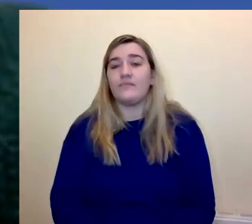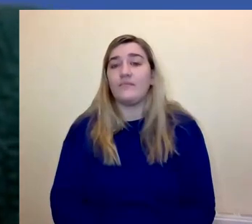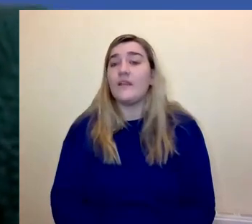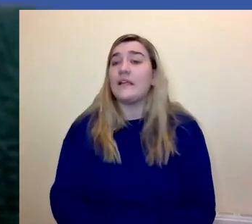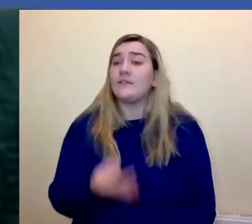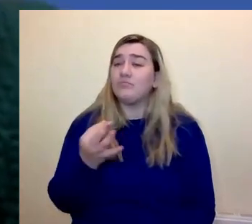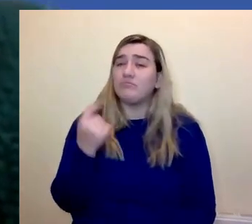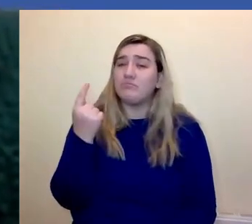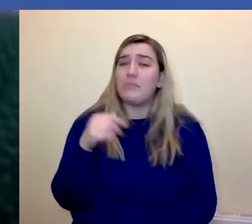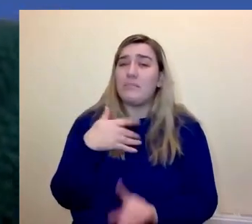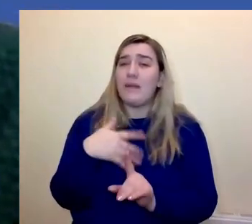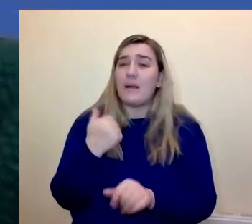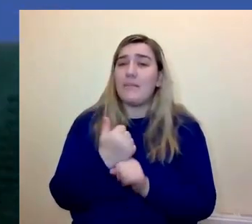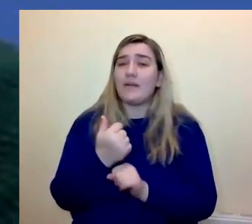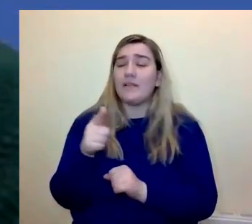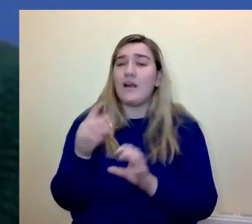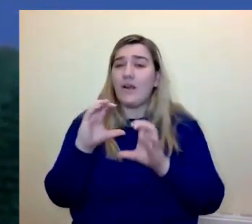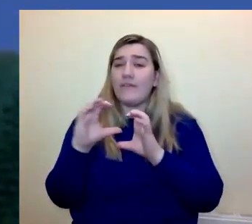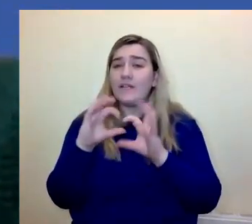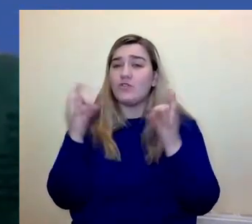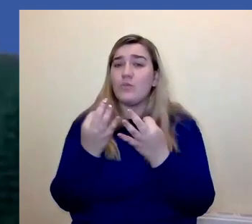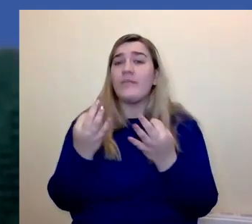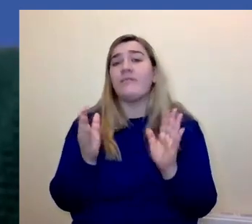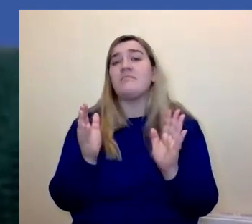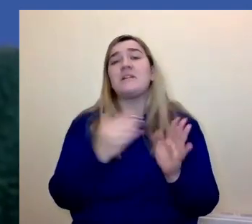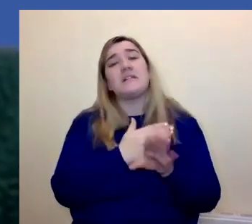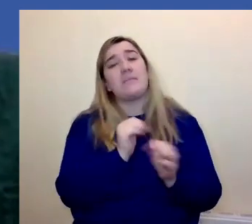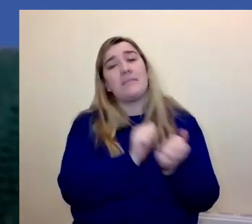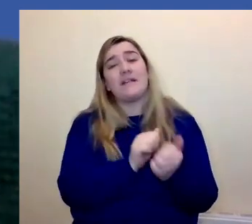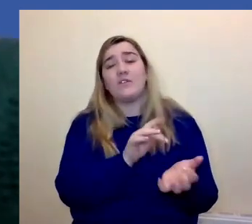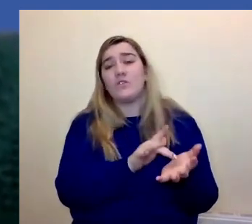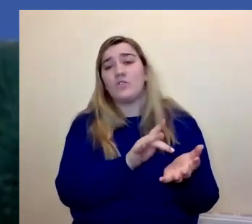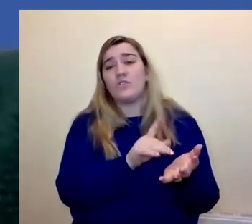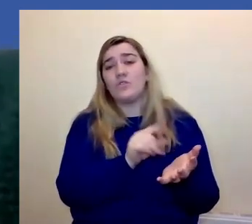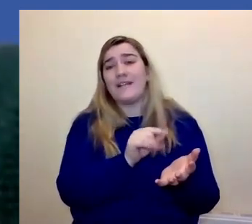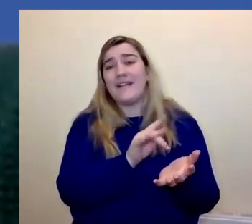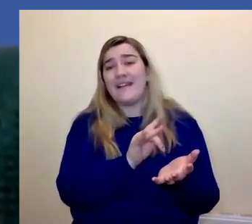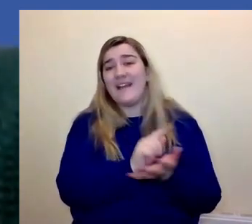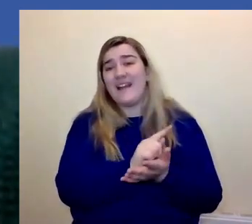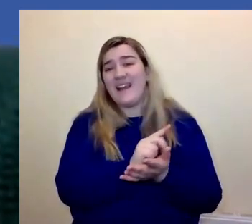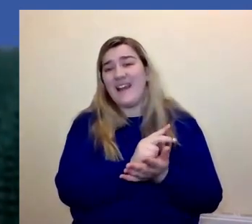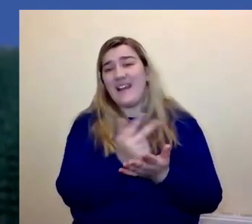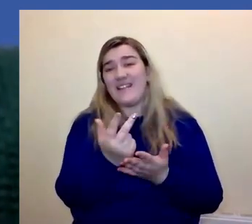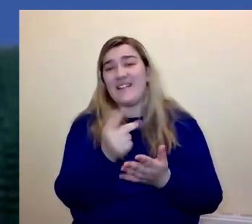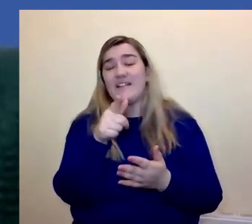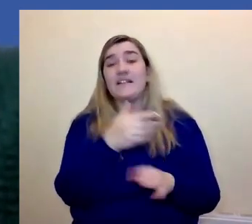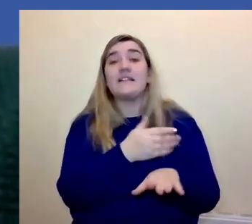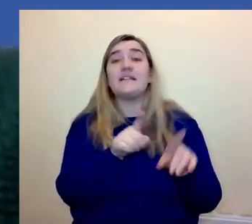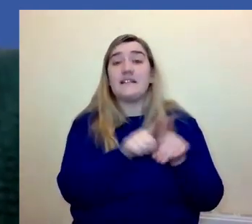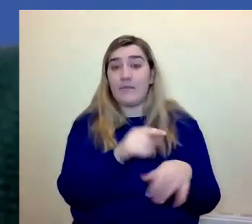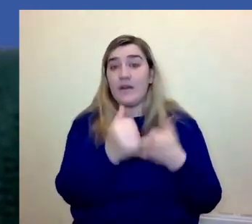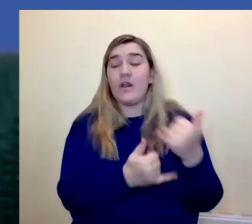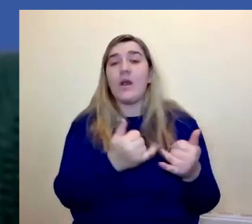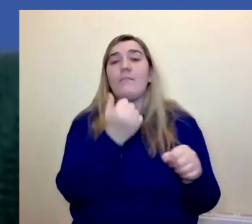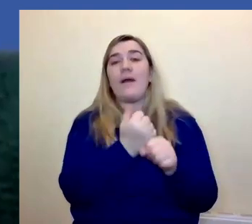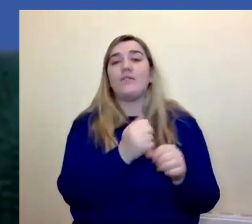met since 2018, and that is the same year that the United Nations Convention on the Rights of